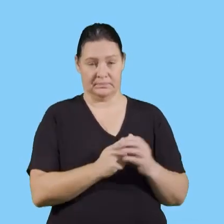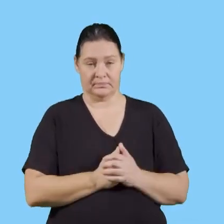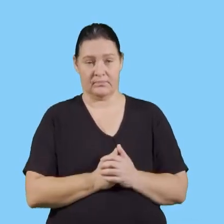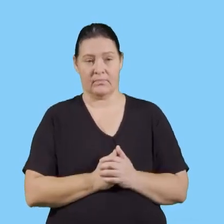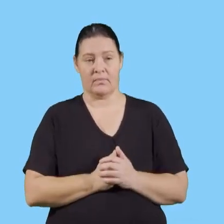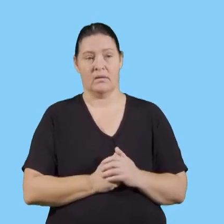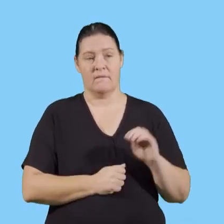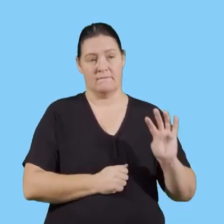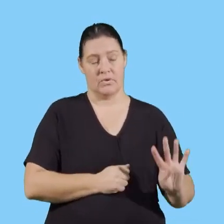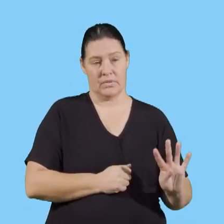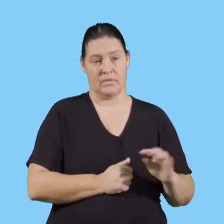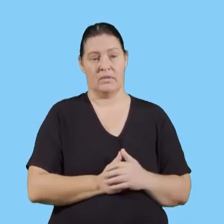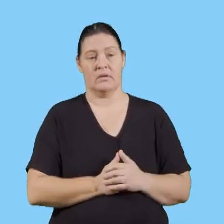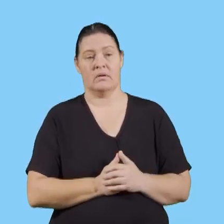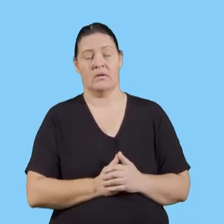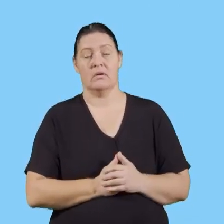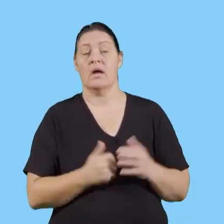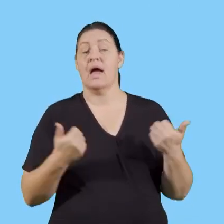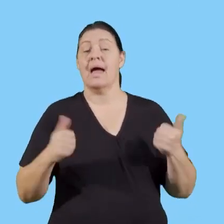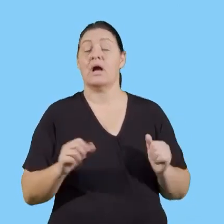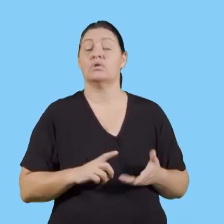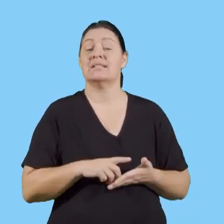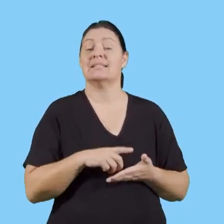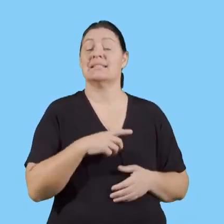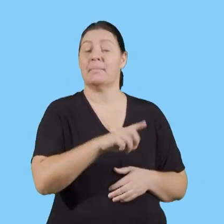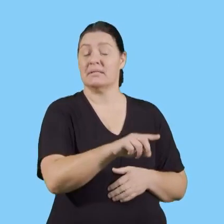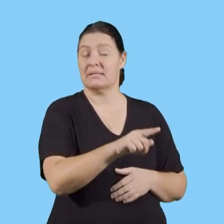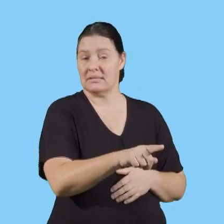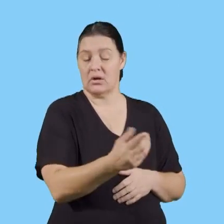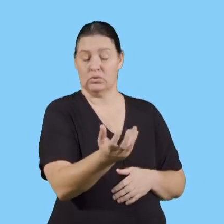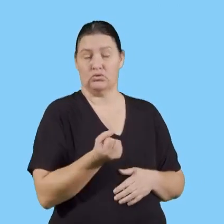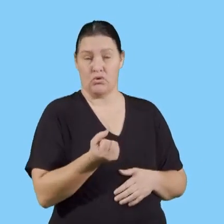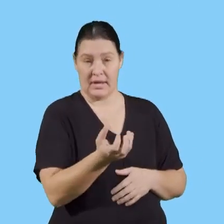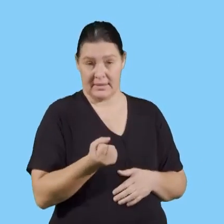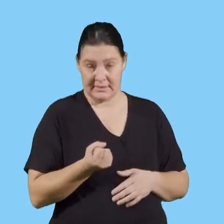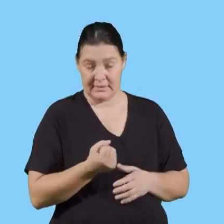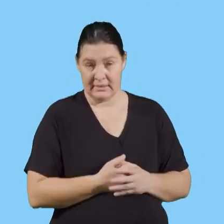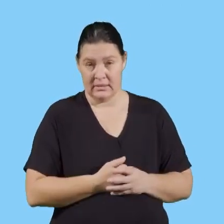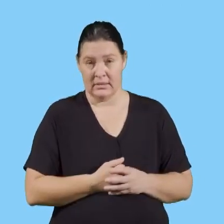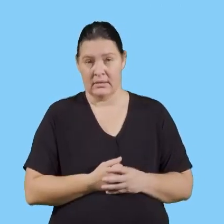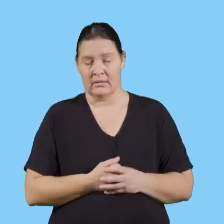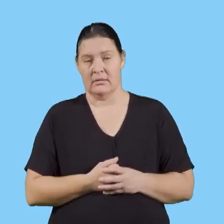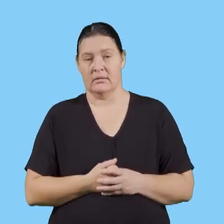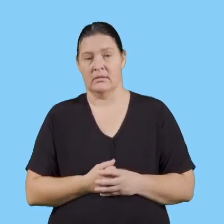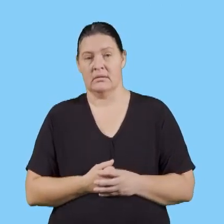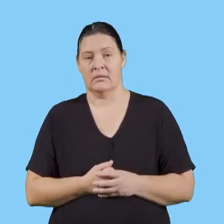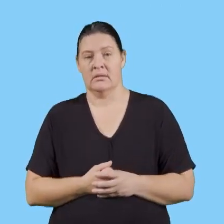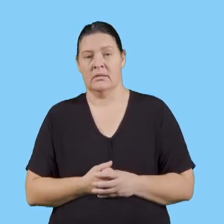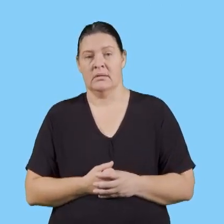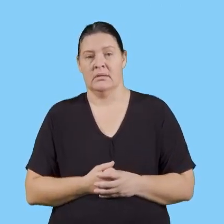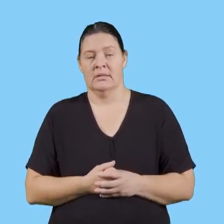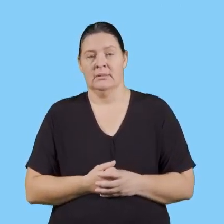now saying, which account do I debit? I debit drawings. I'll debit